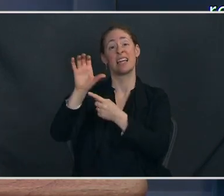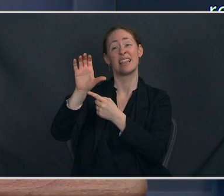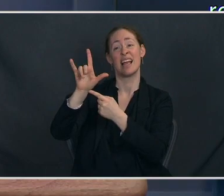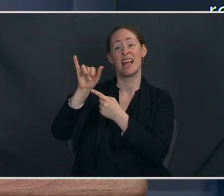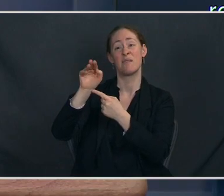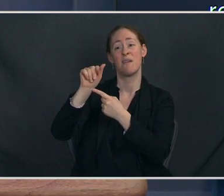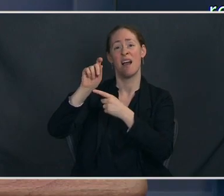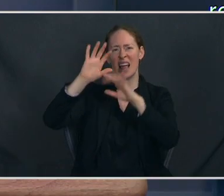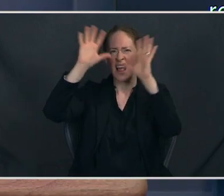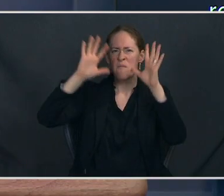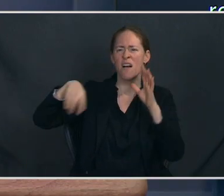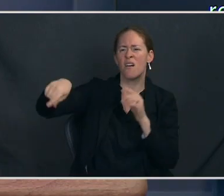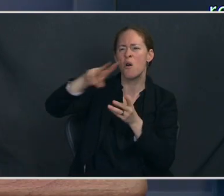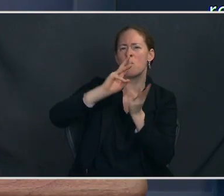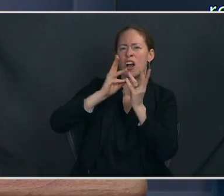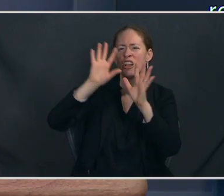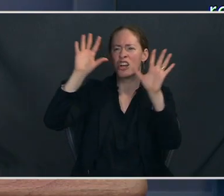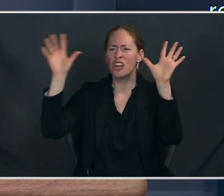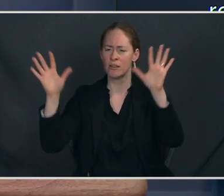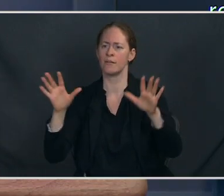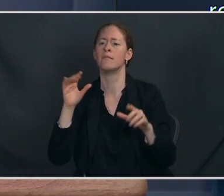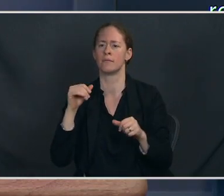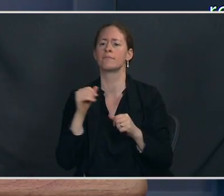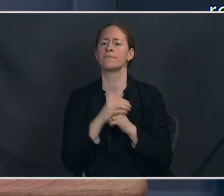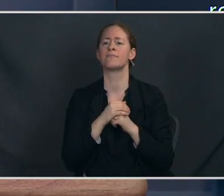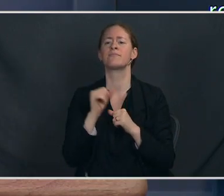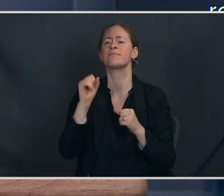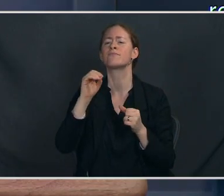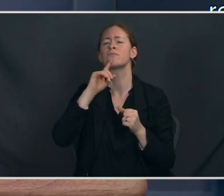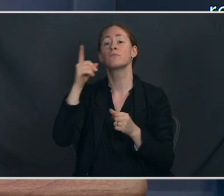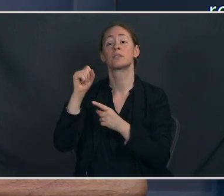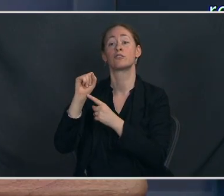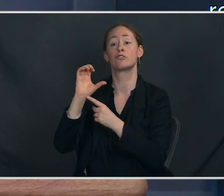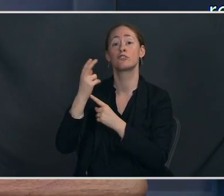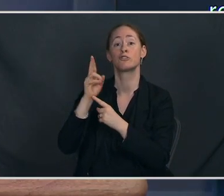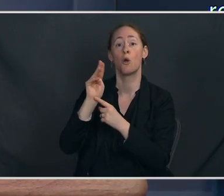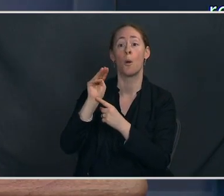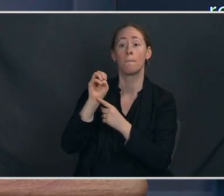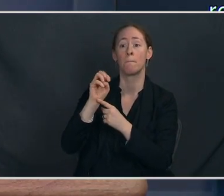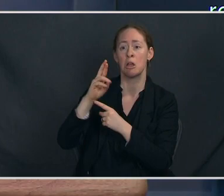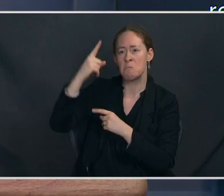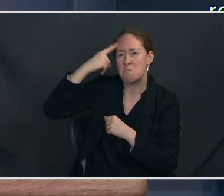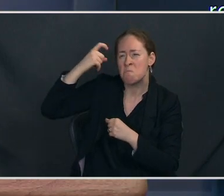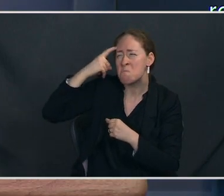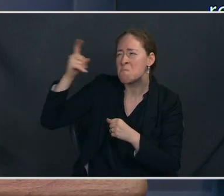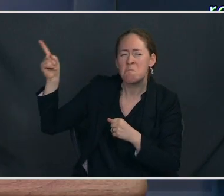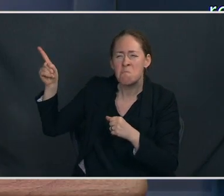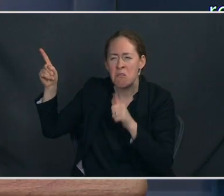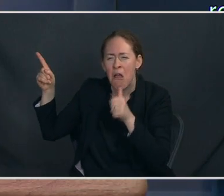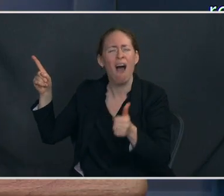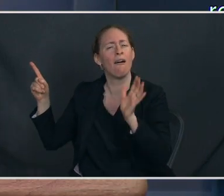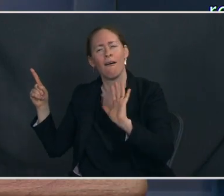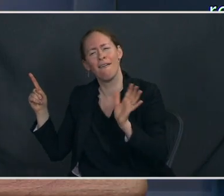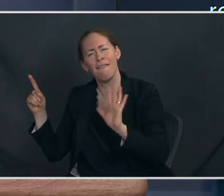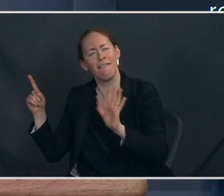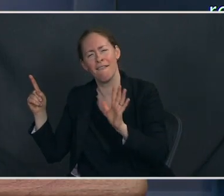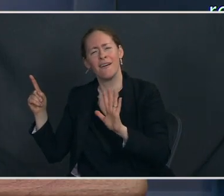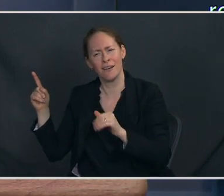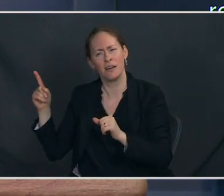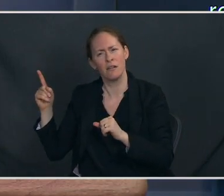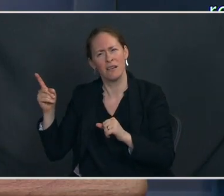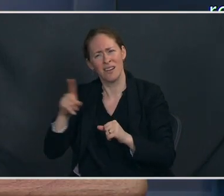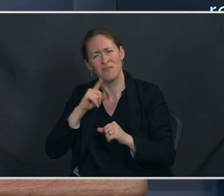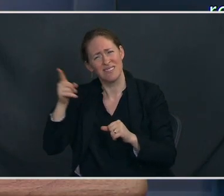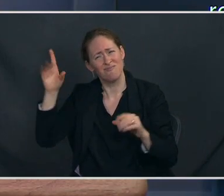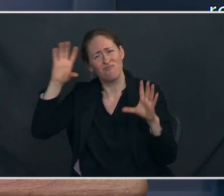think Leader Schumer has any doubt about the president's commitment to this, and certainly the fact that he has called it a crisis. He said